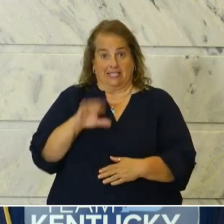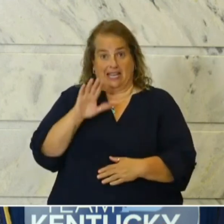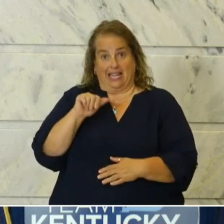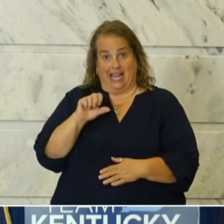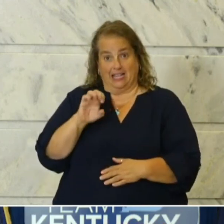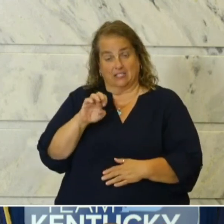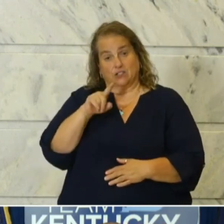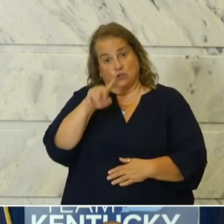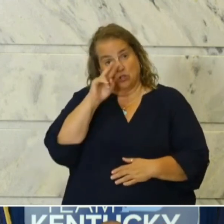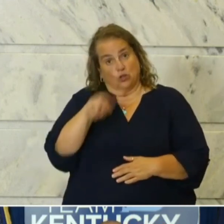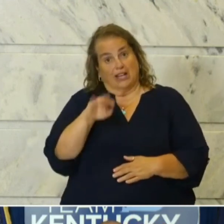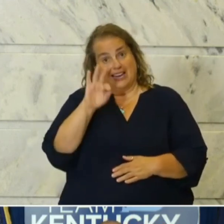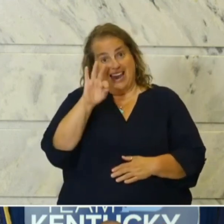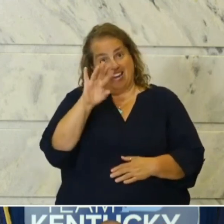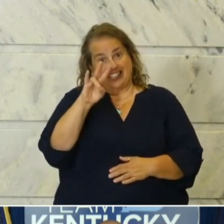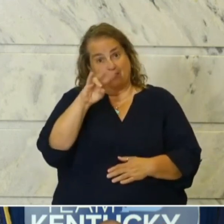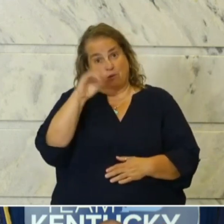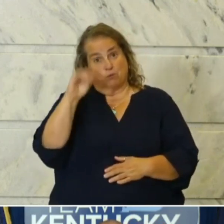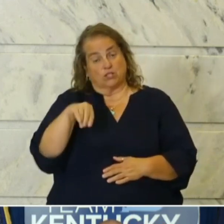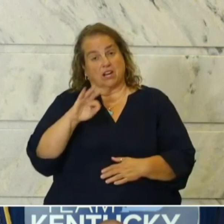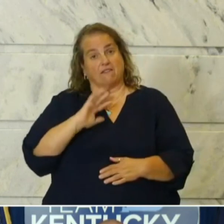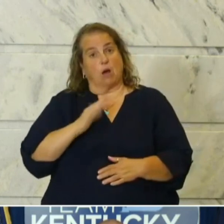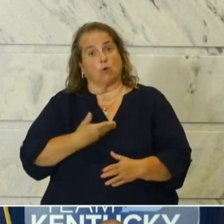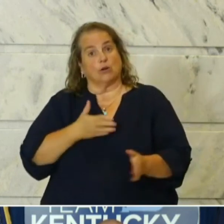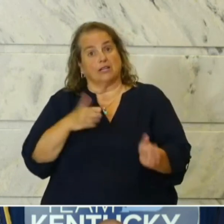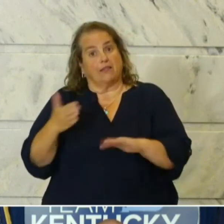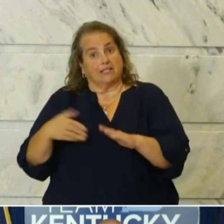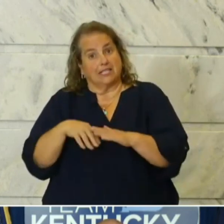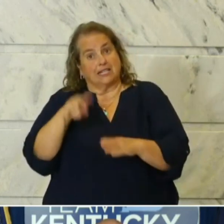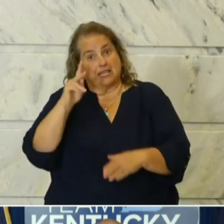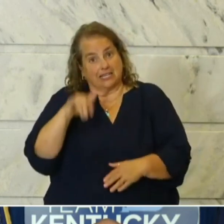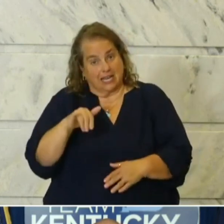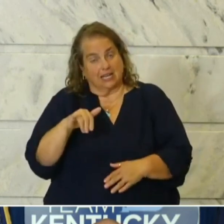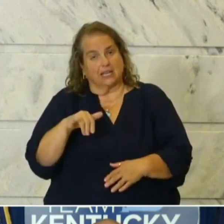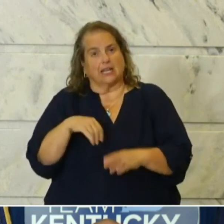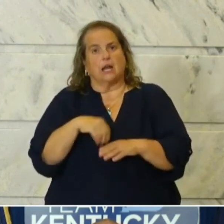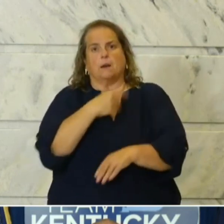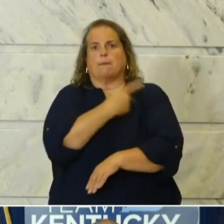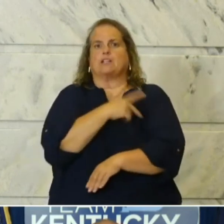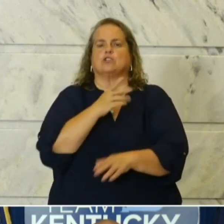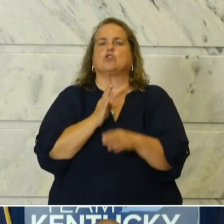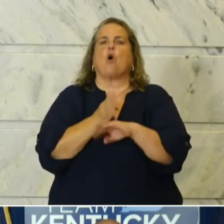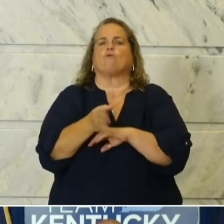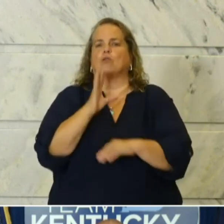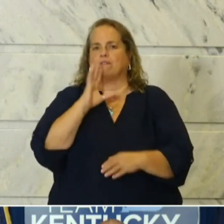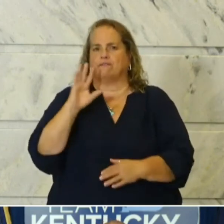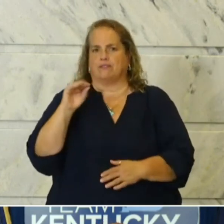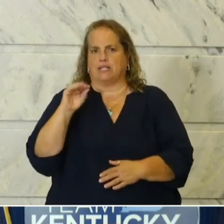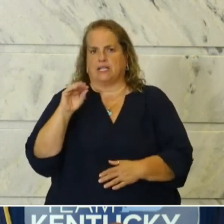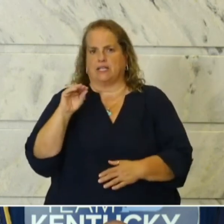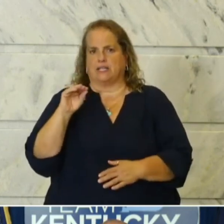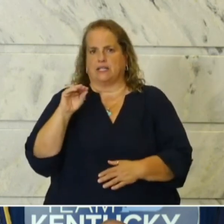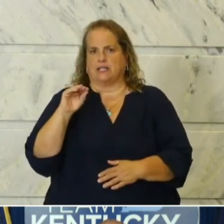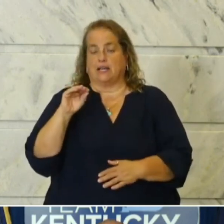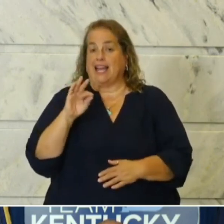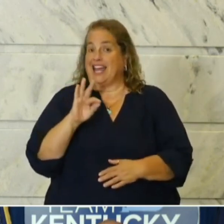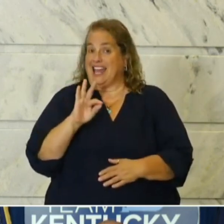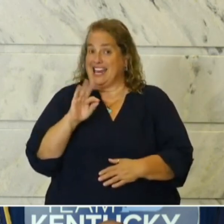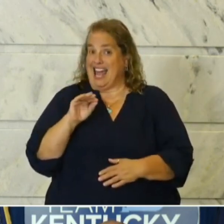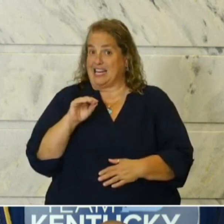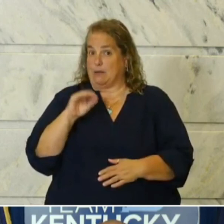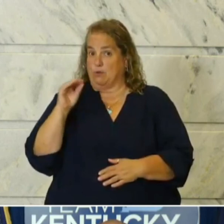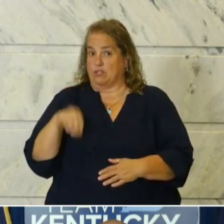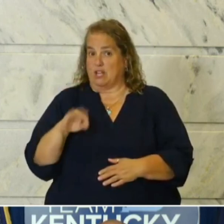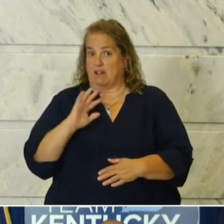at this, 97% of our deaths in Kentucky are in patients over, or people over 50. And 90% of our deaths